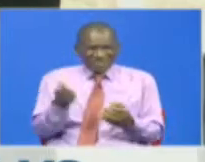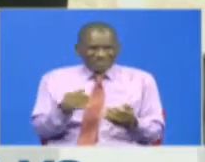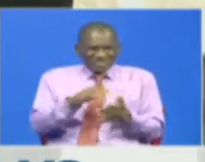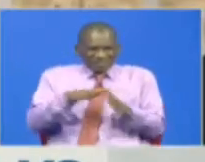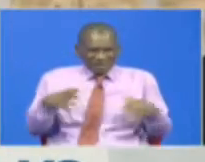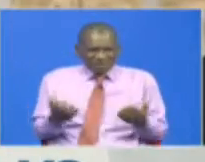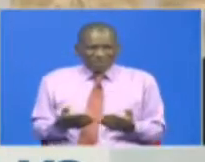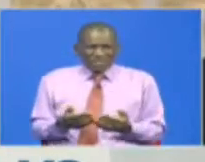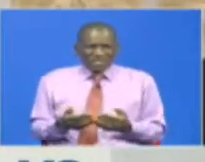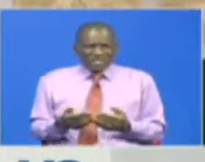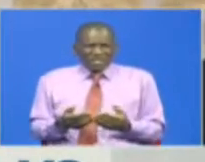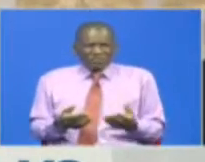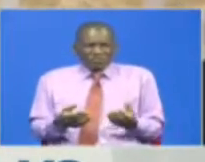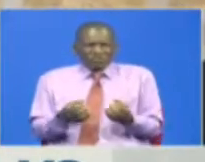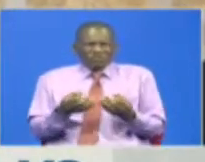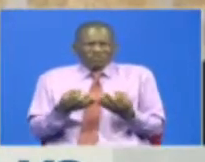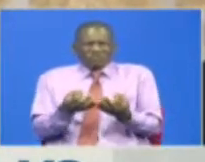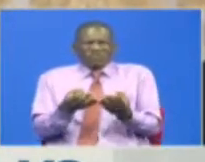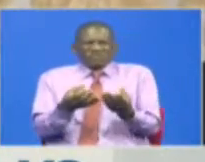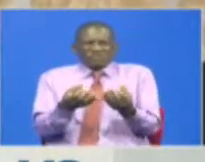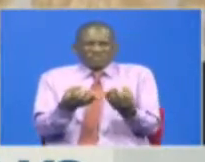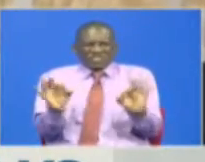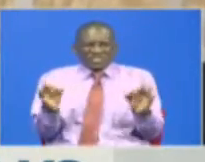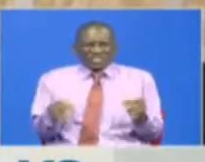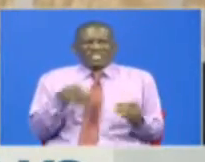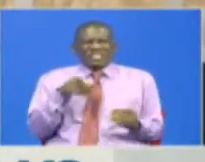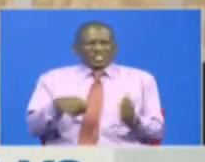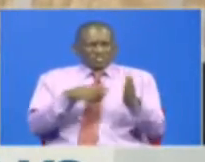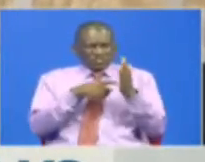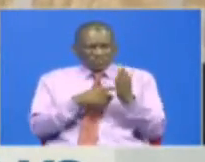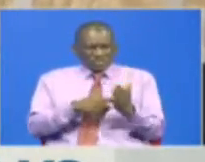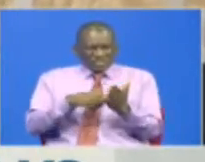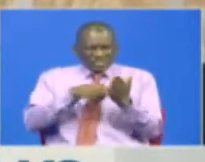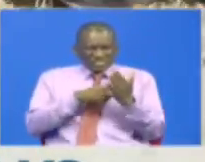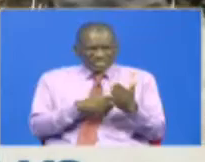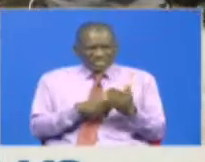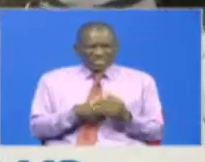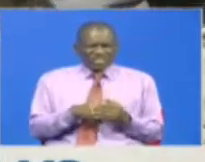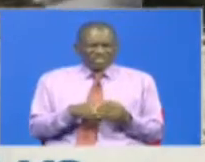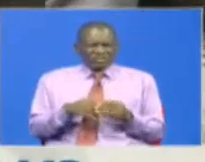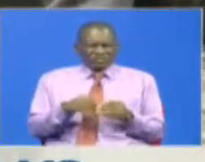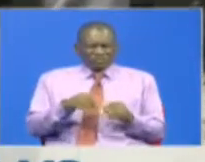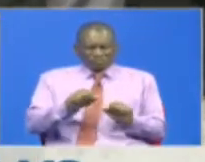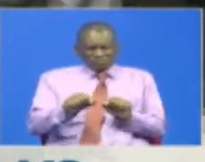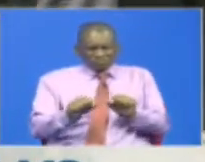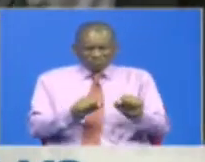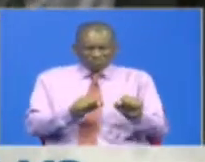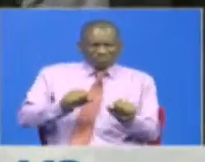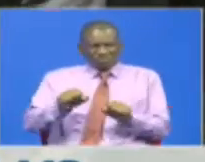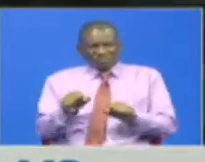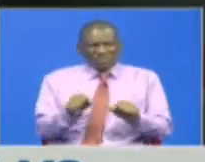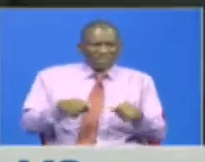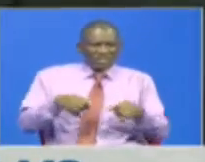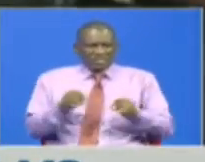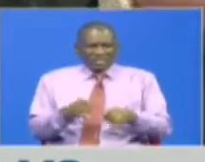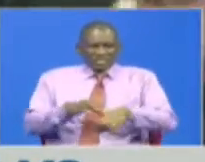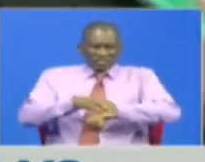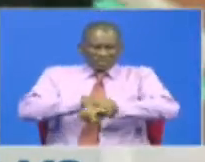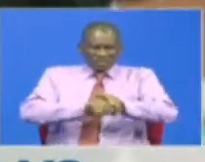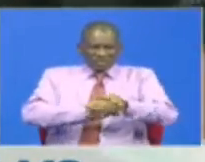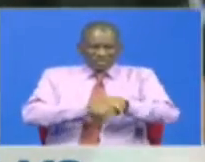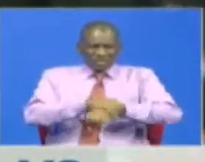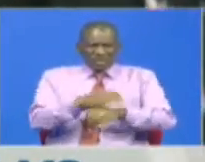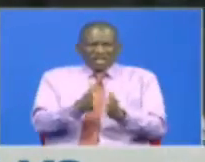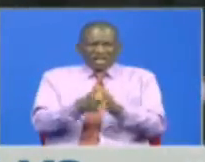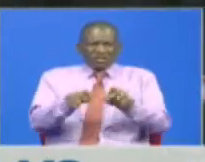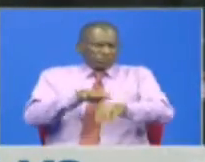uneasy. His restlessness, betrayed by consistent squirming on his seat, fixing the straps of his watch and even